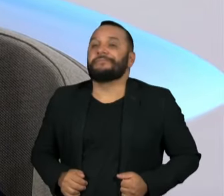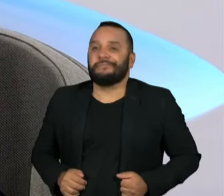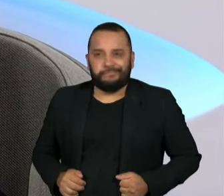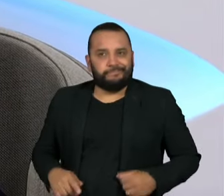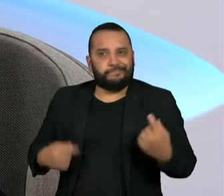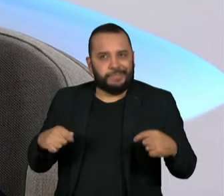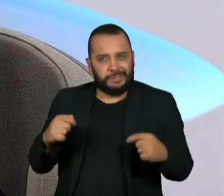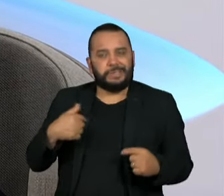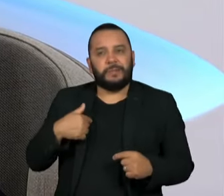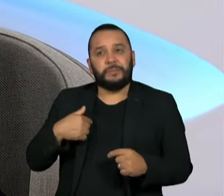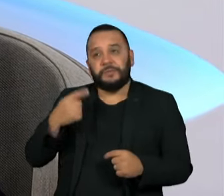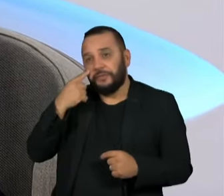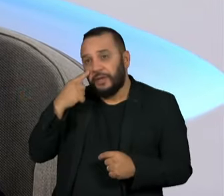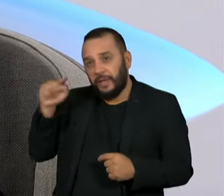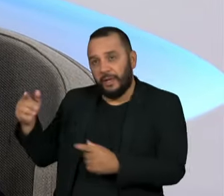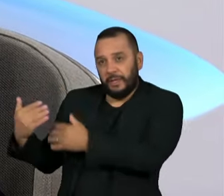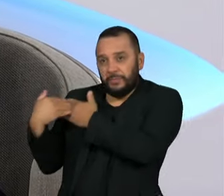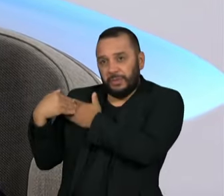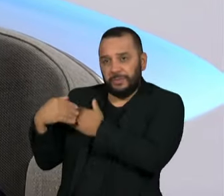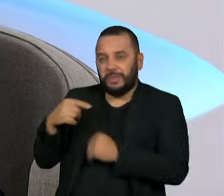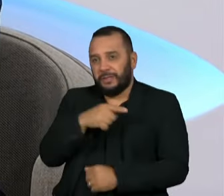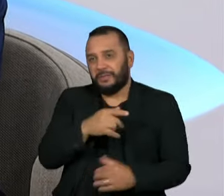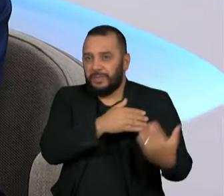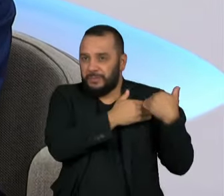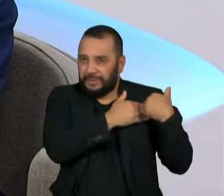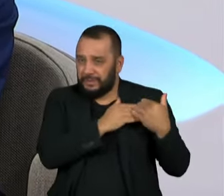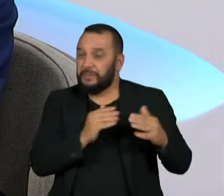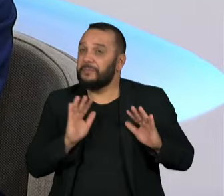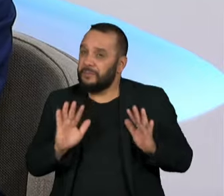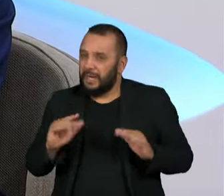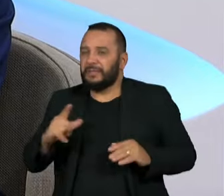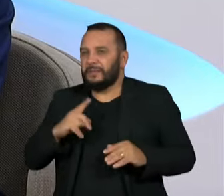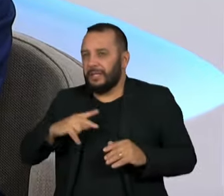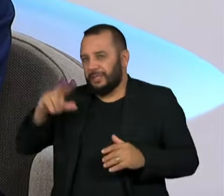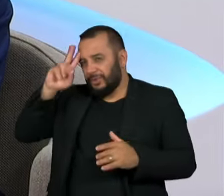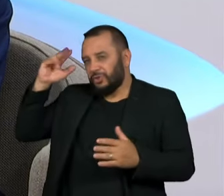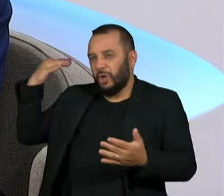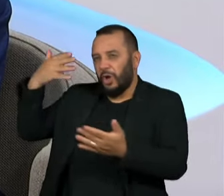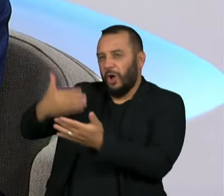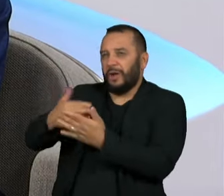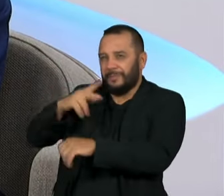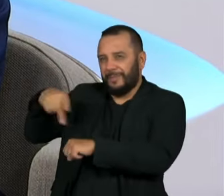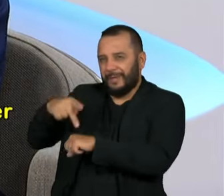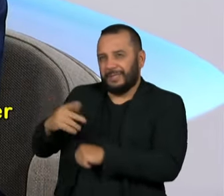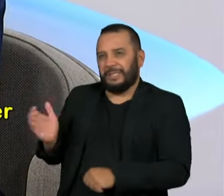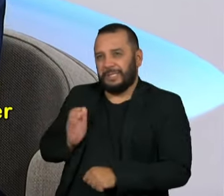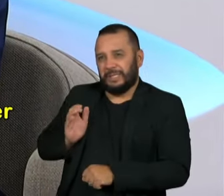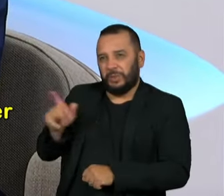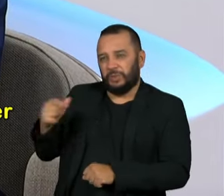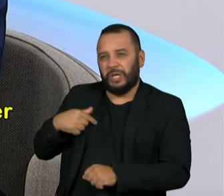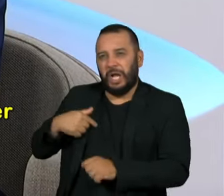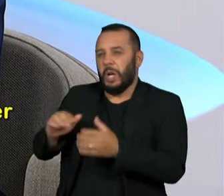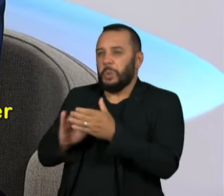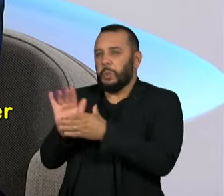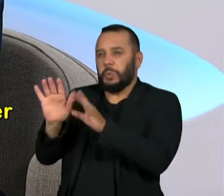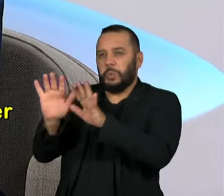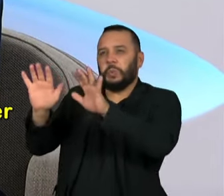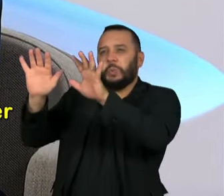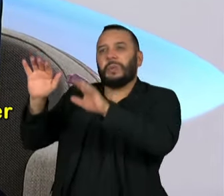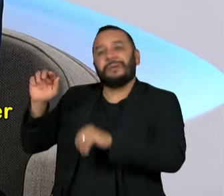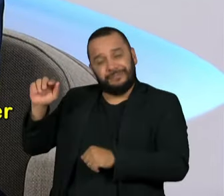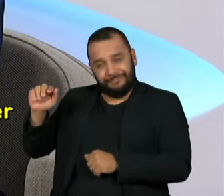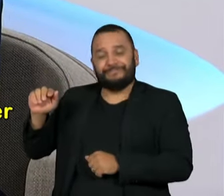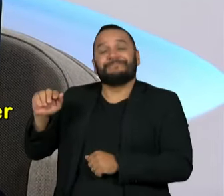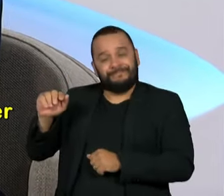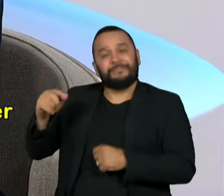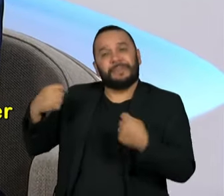the responsibility. But I do think the historic contributions of the rich countries have to be taken into any